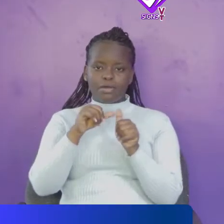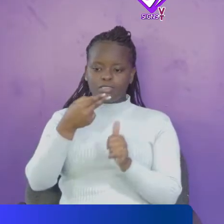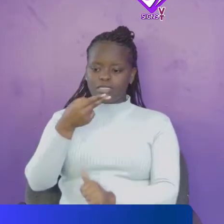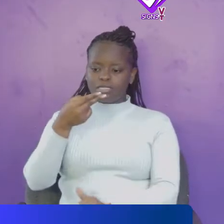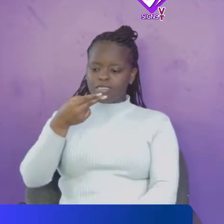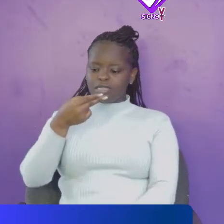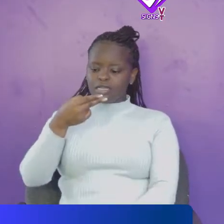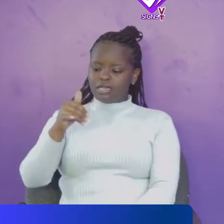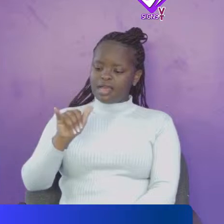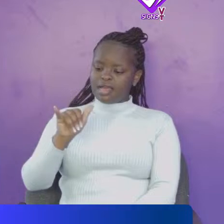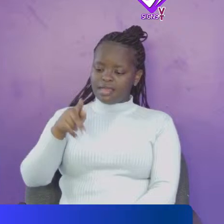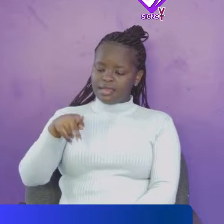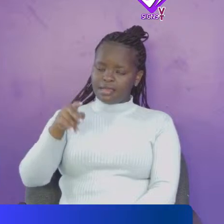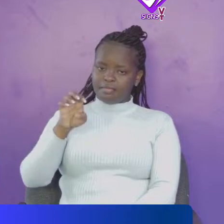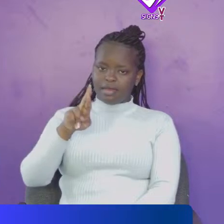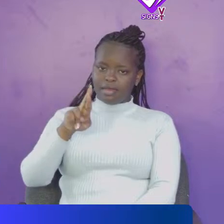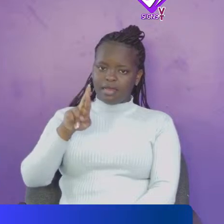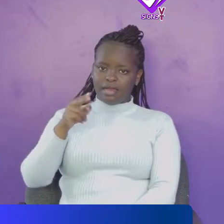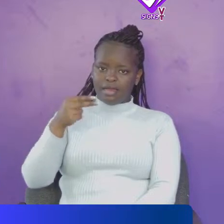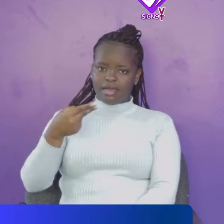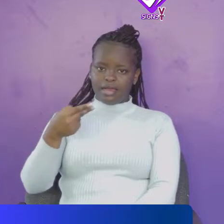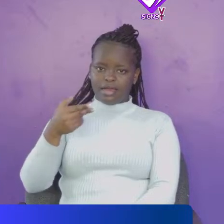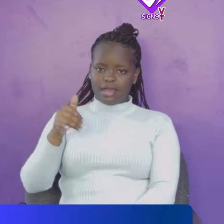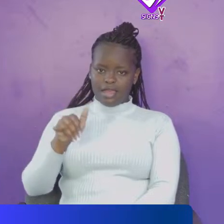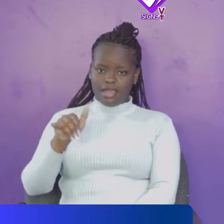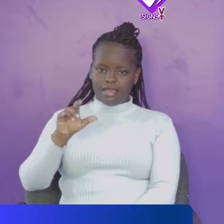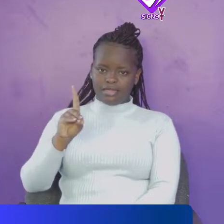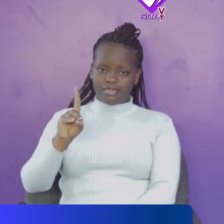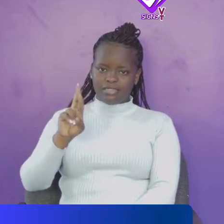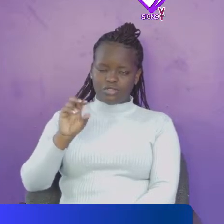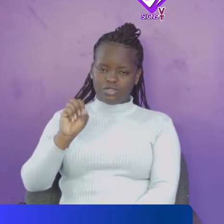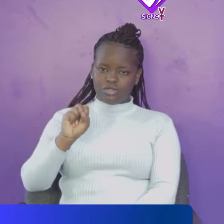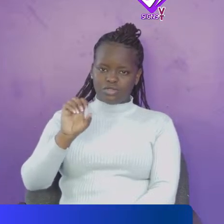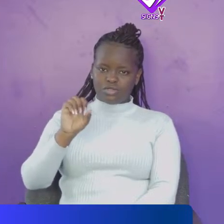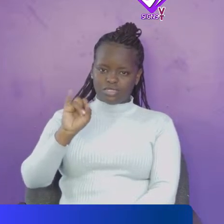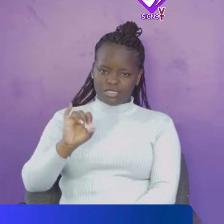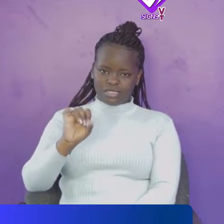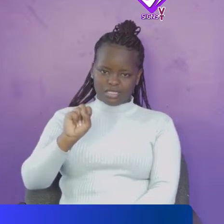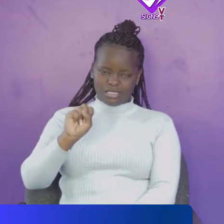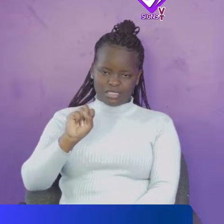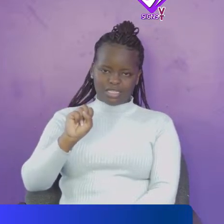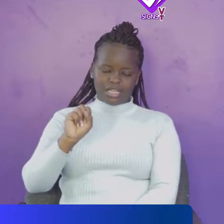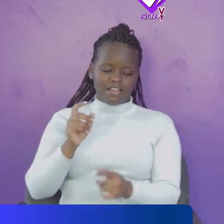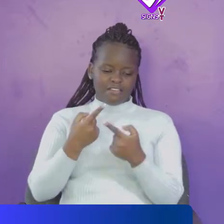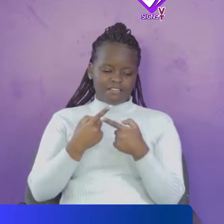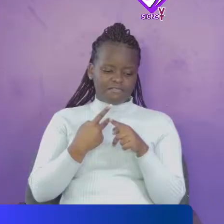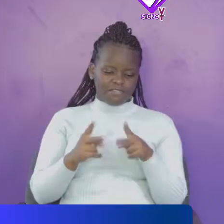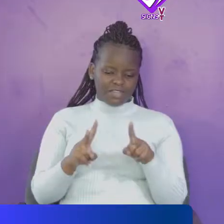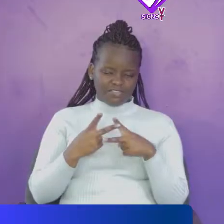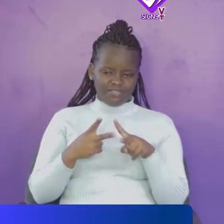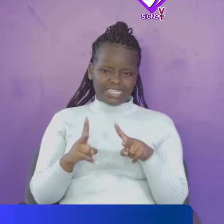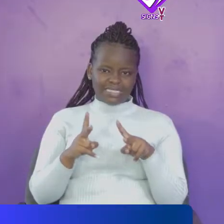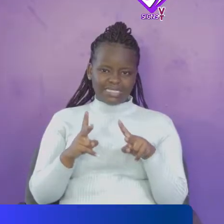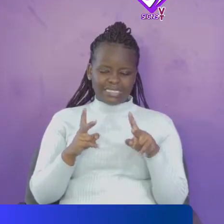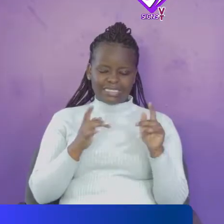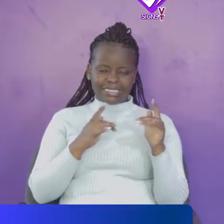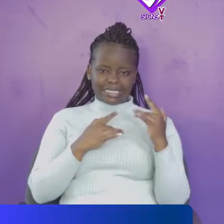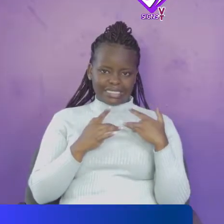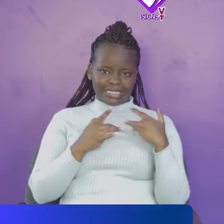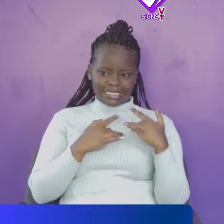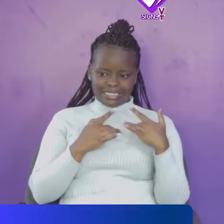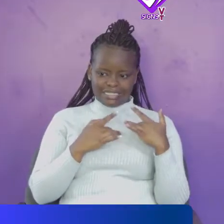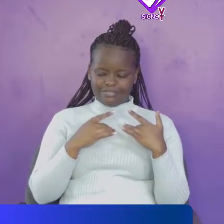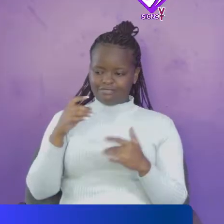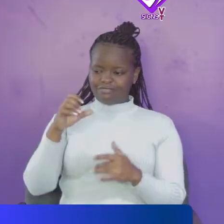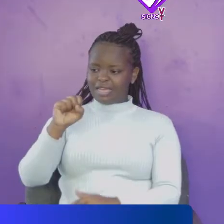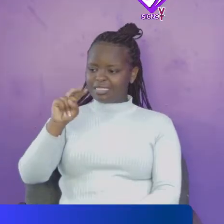Yeah. they are particularly sensitive towards the SNS. The SNS controls the